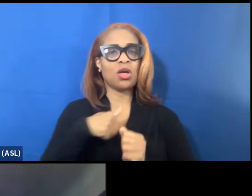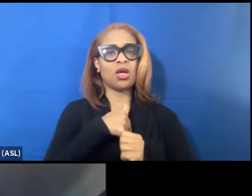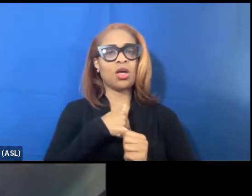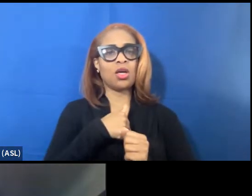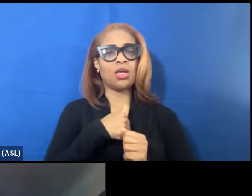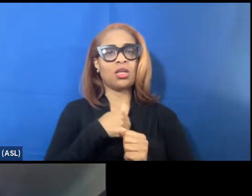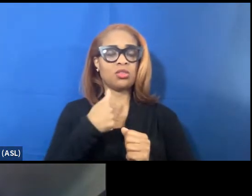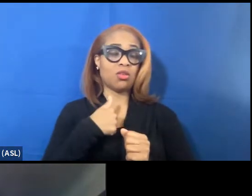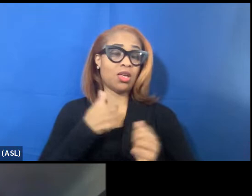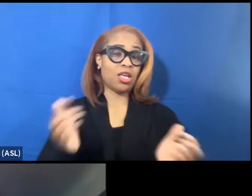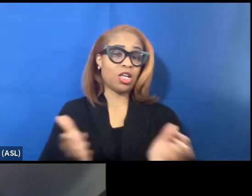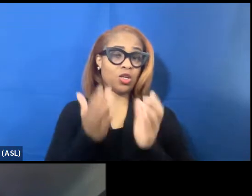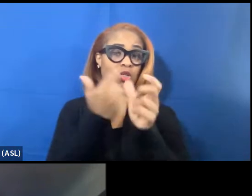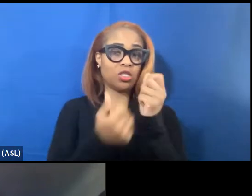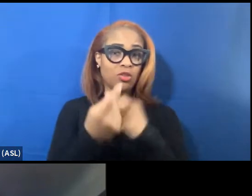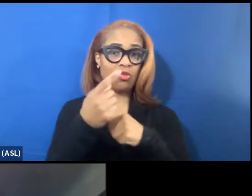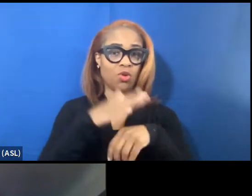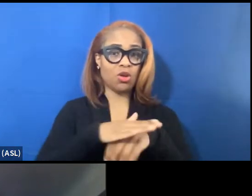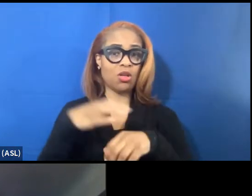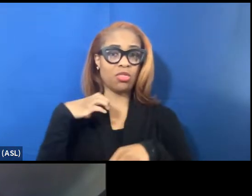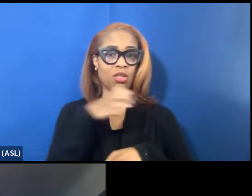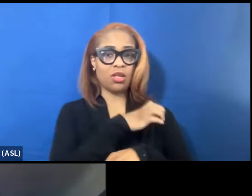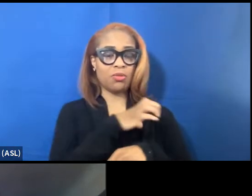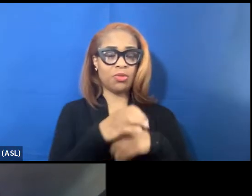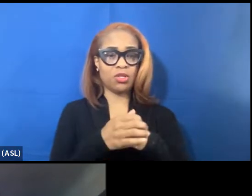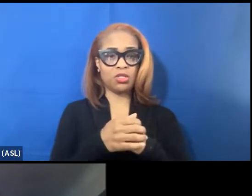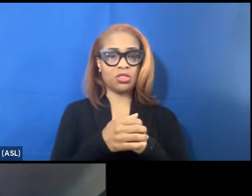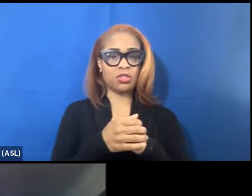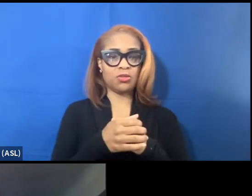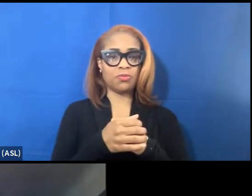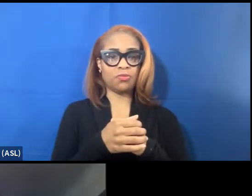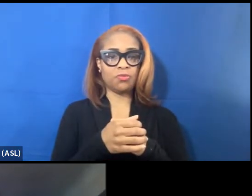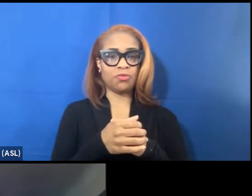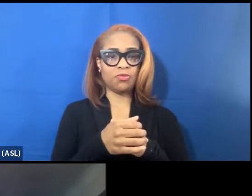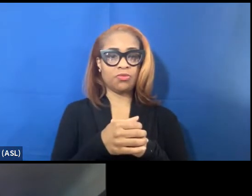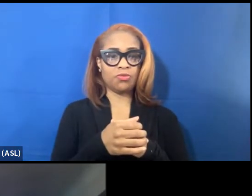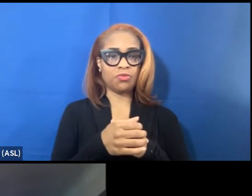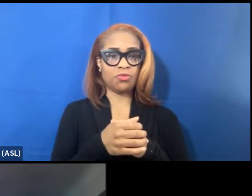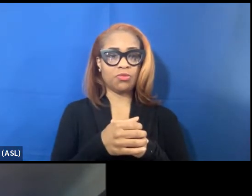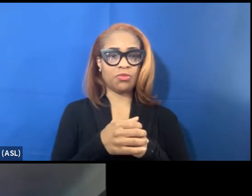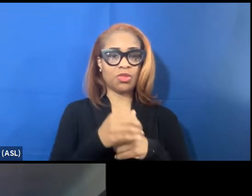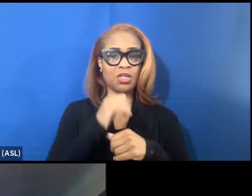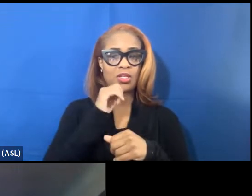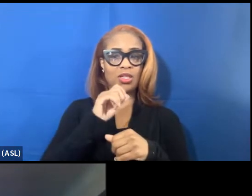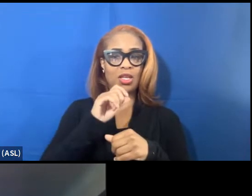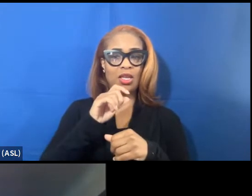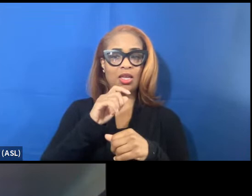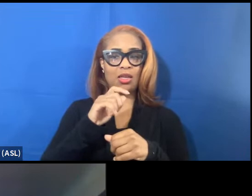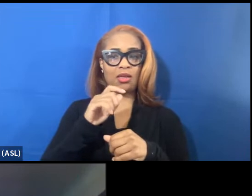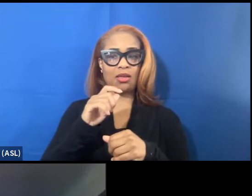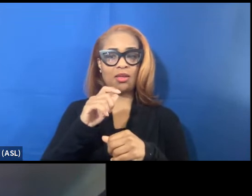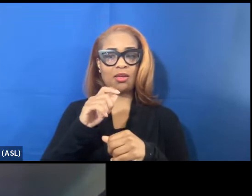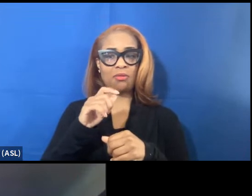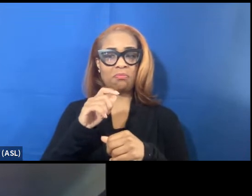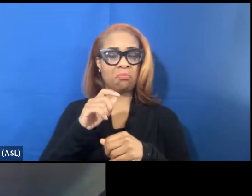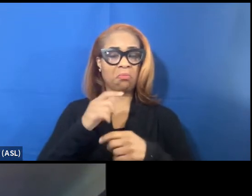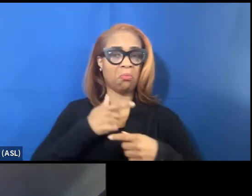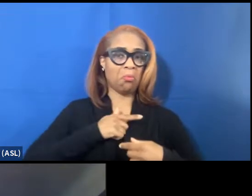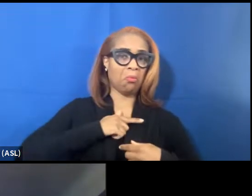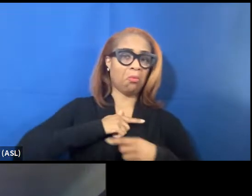everyone on the commission to um not pass and put the effort